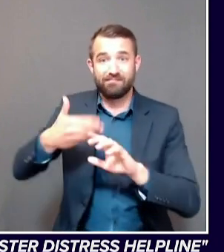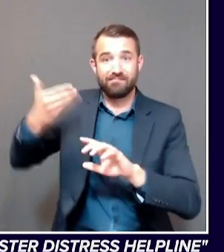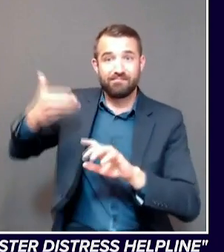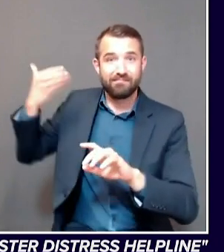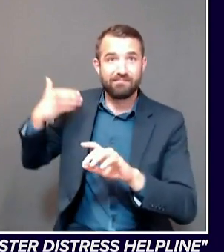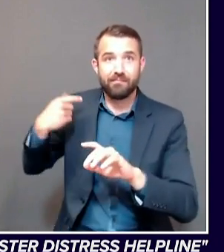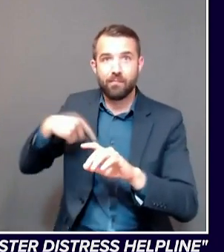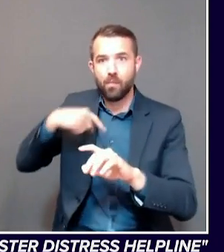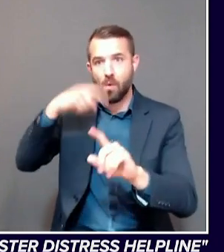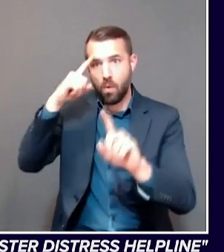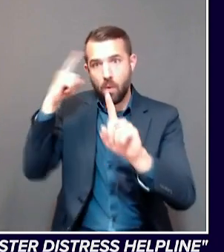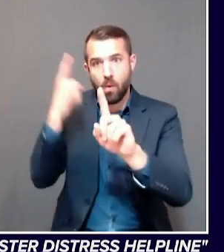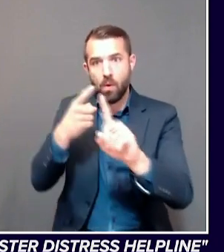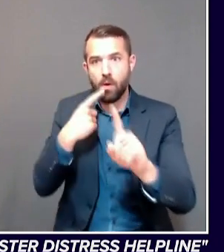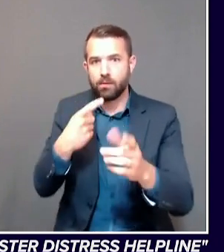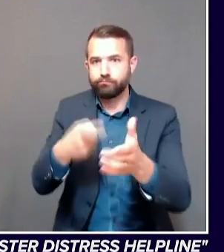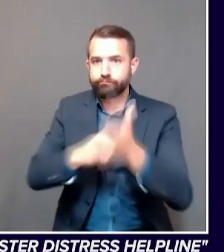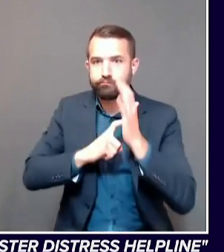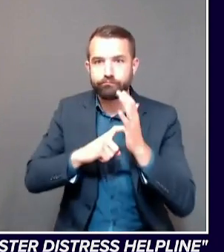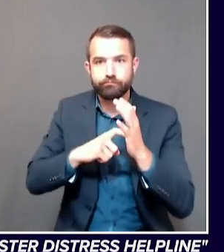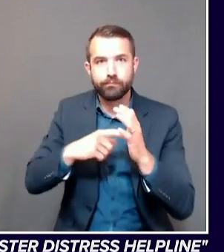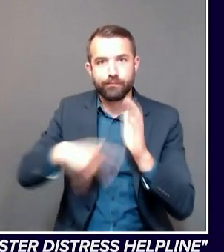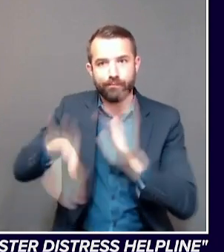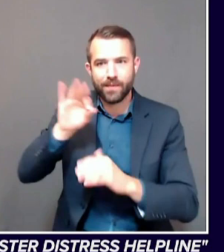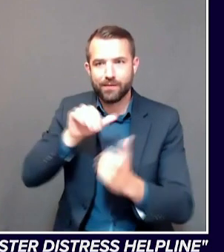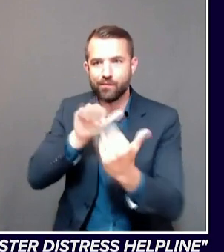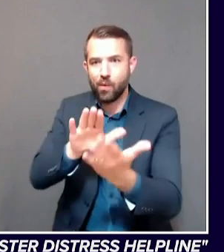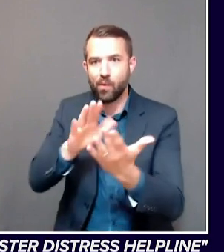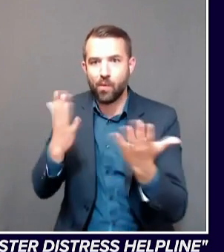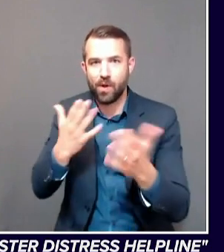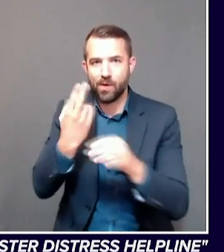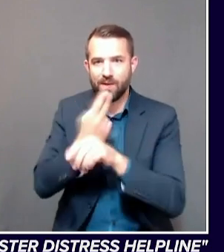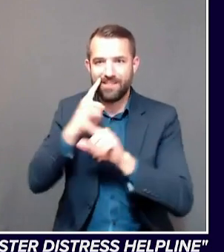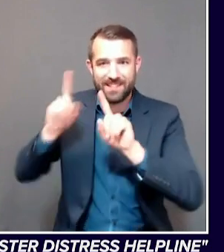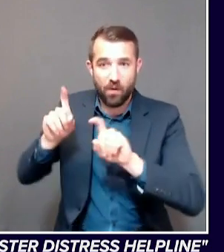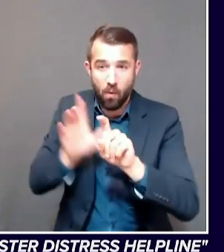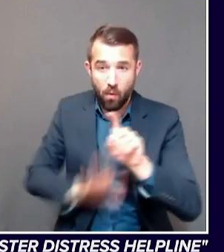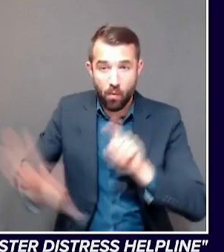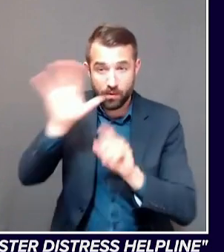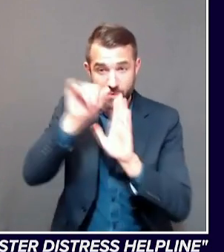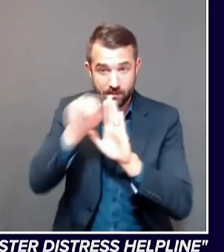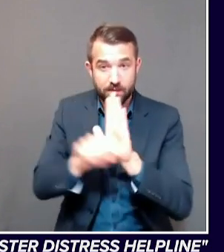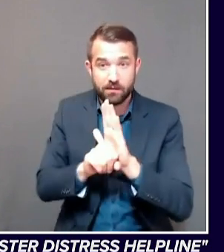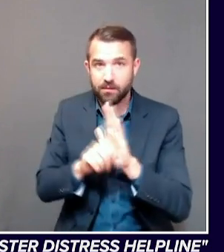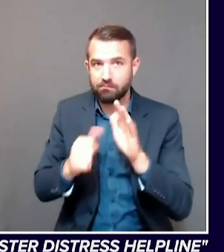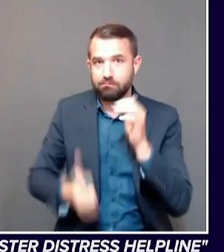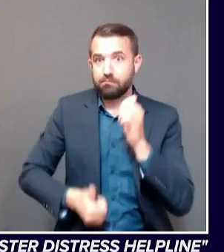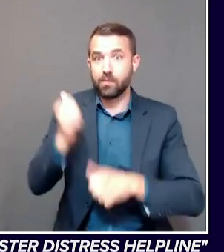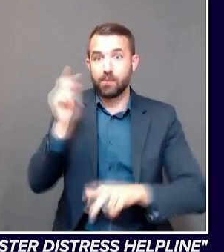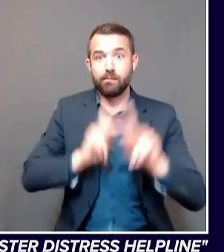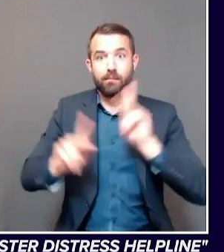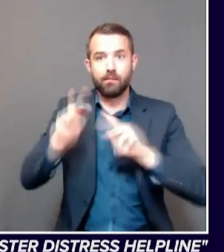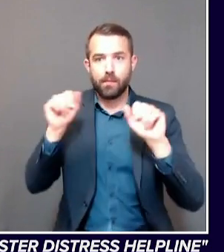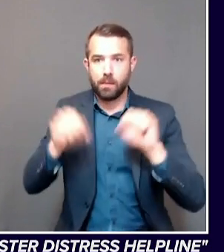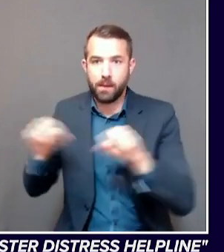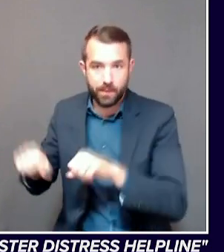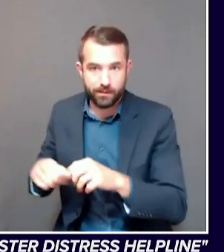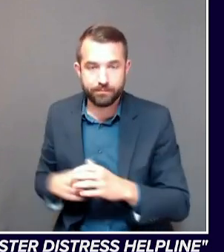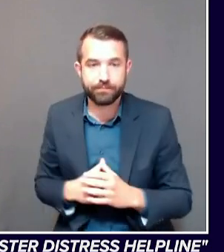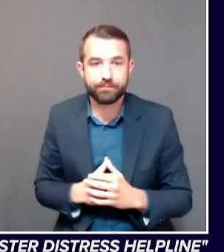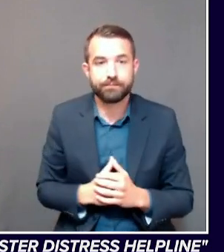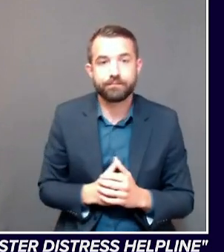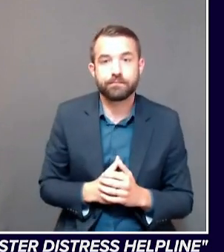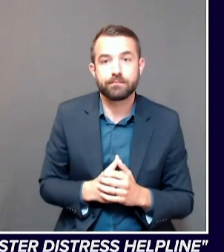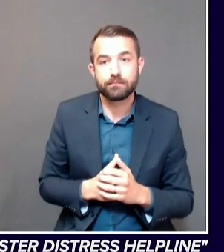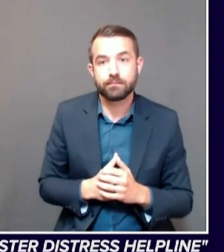as many people, as many healthcare workers as possible. But immediately after we set ourselves to that goal, we